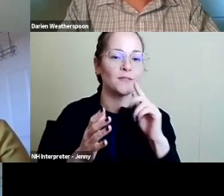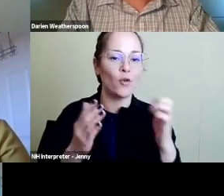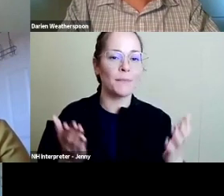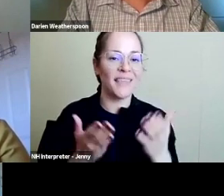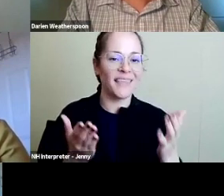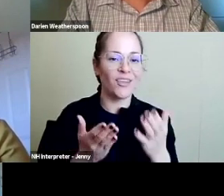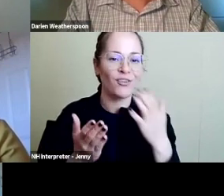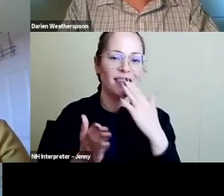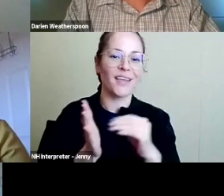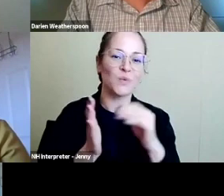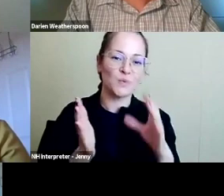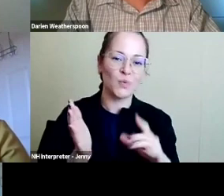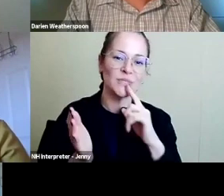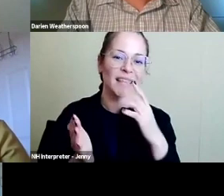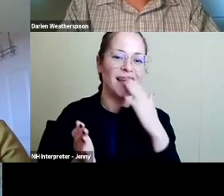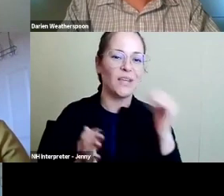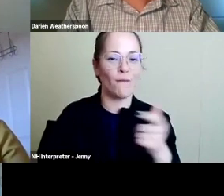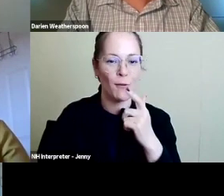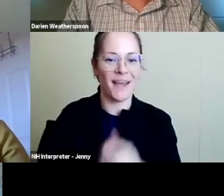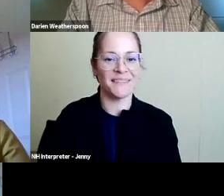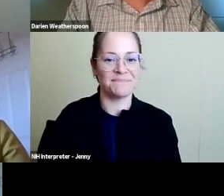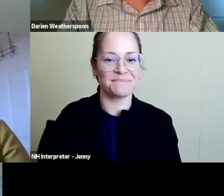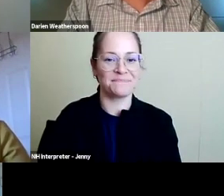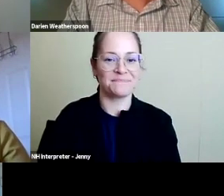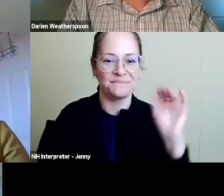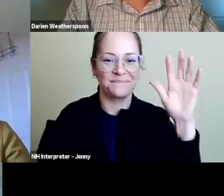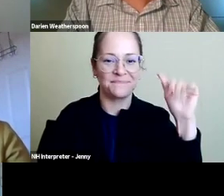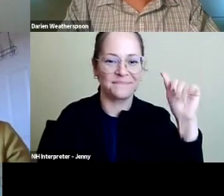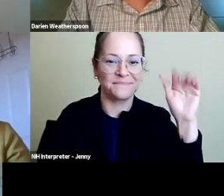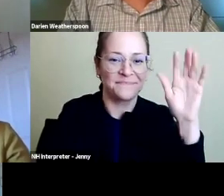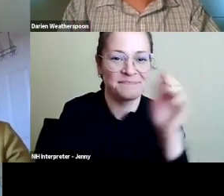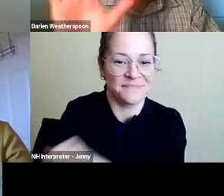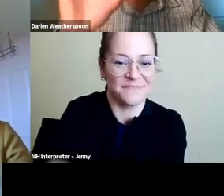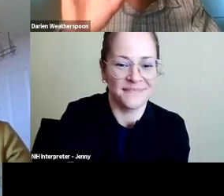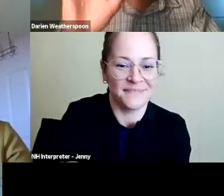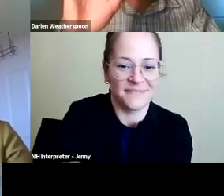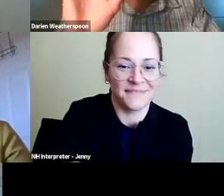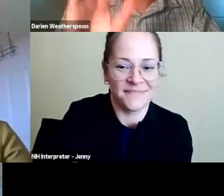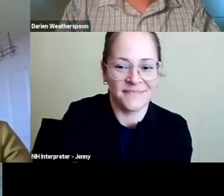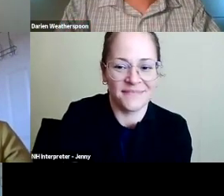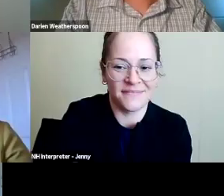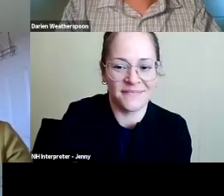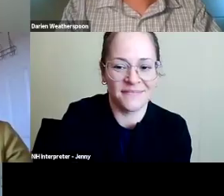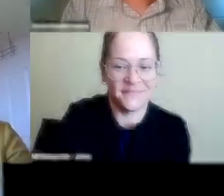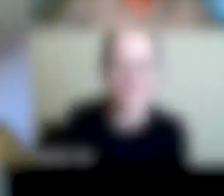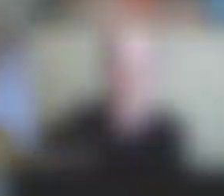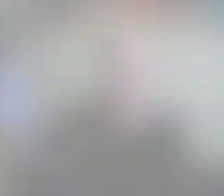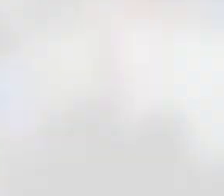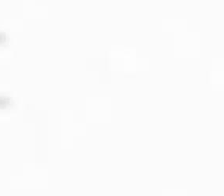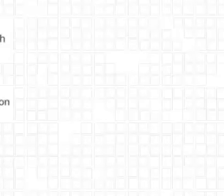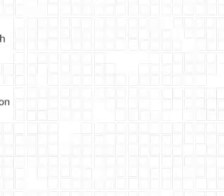you, students. Thank you, interpreters, and everybody else. Thank you. Take care. Next session. Stay well. Take care.